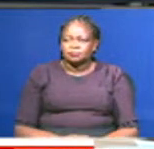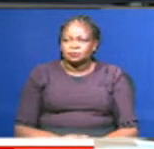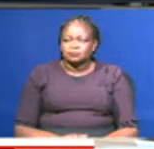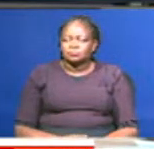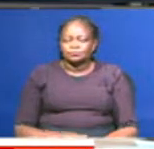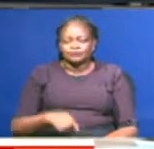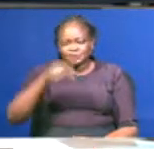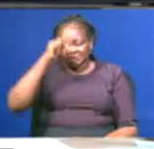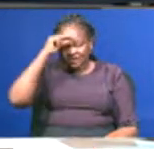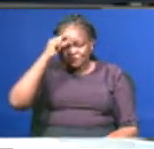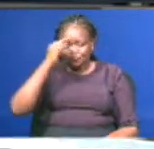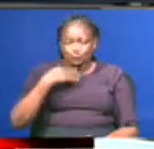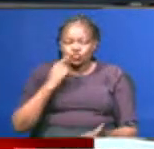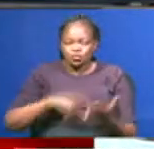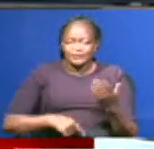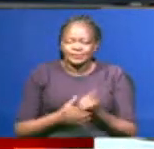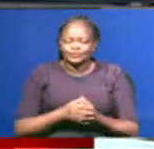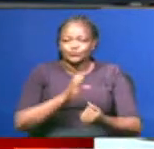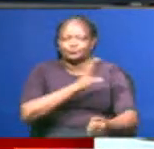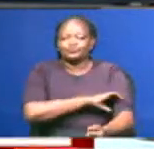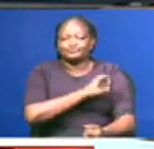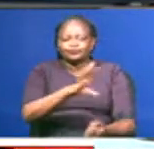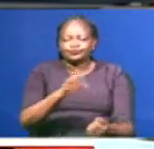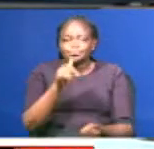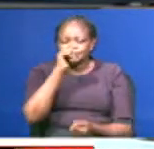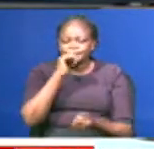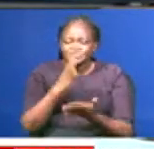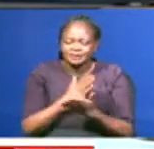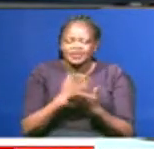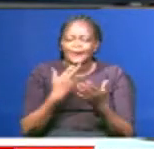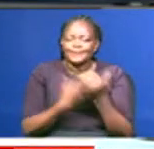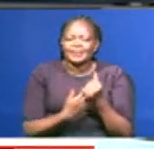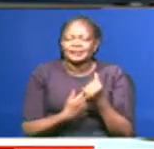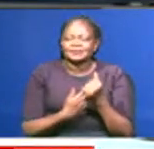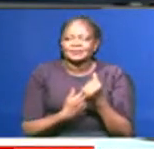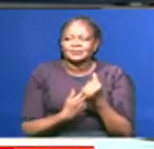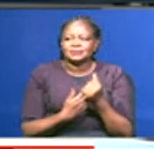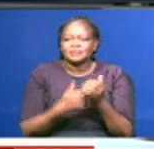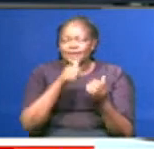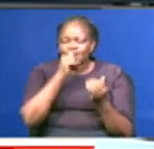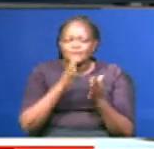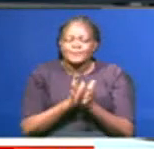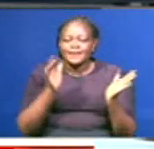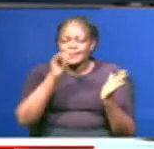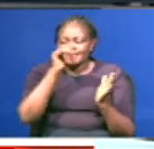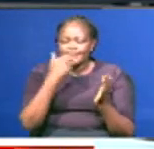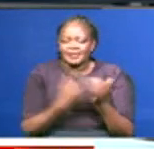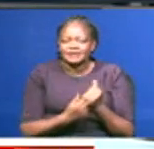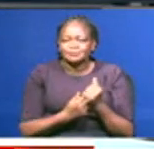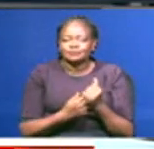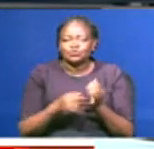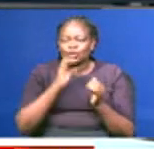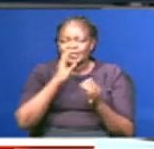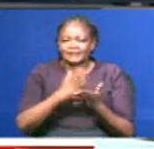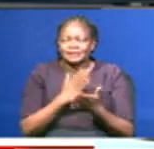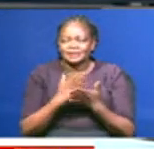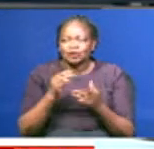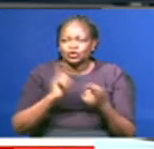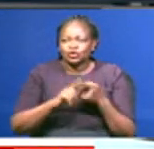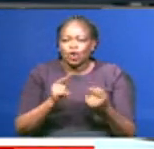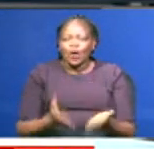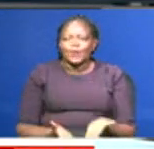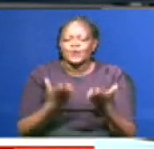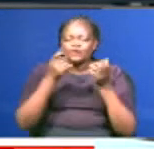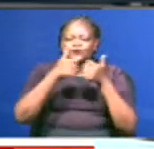Government is seeking to strengthen private sector partnership, private-public partnership rather, in the water sector to improve